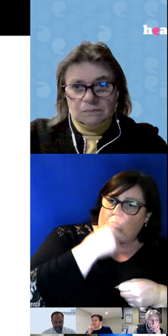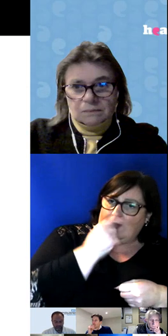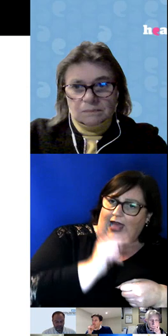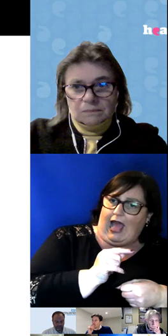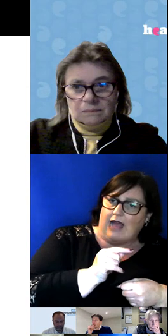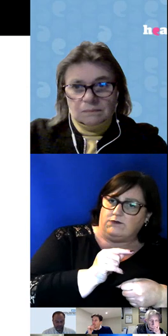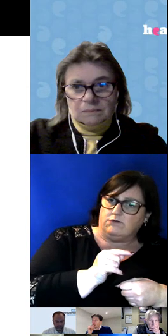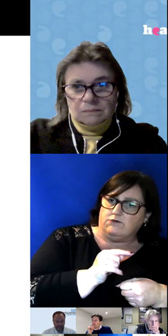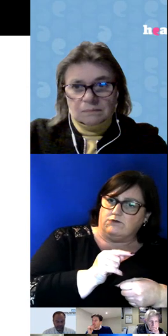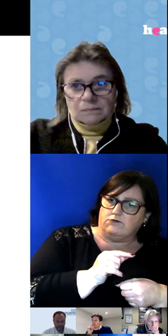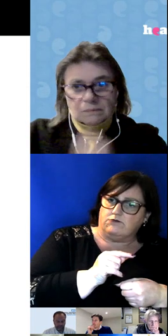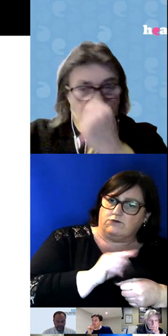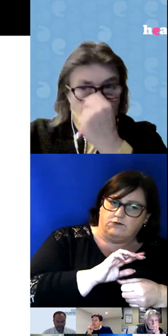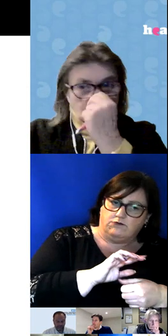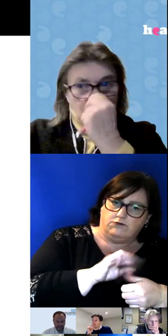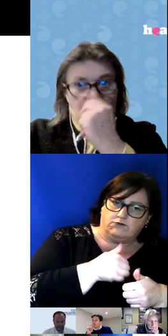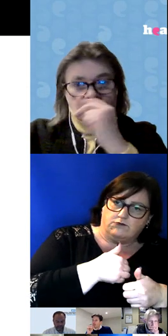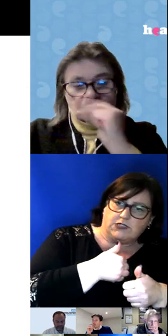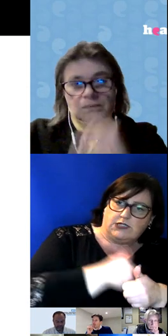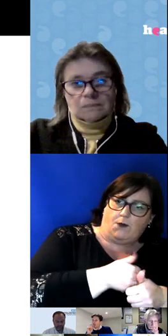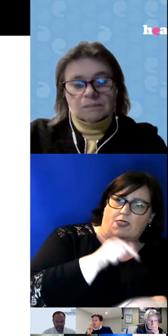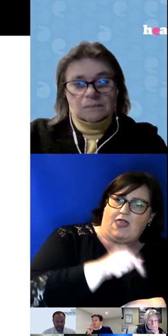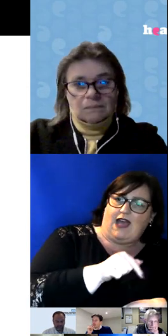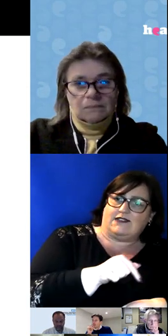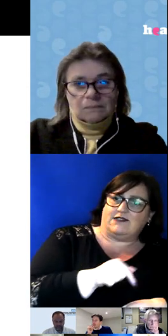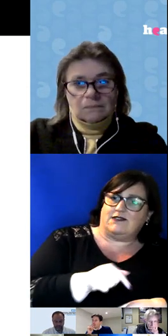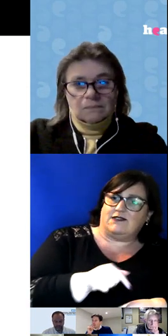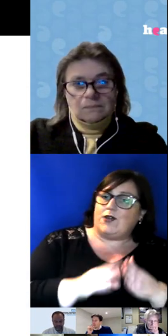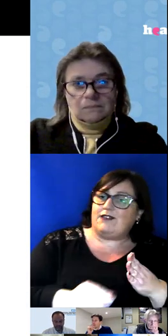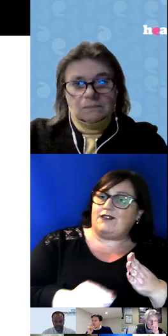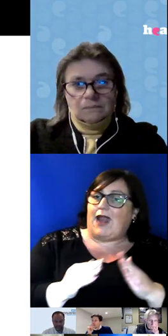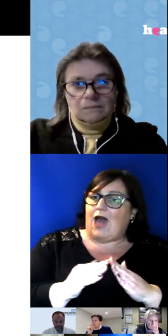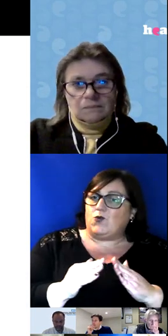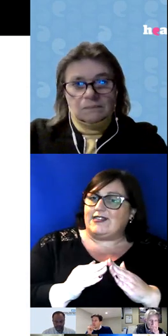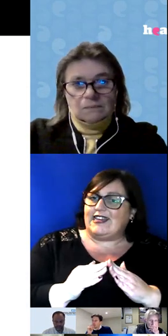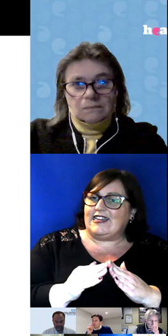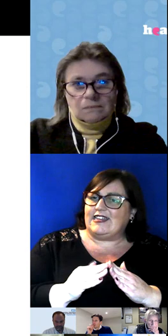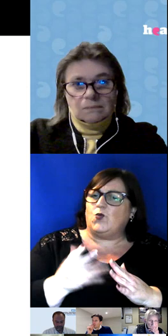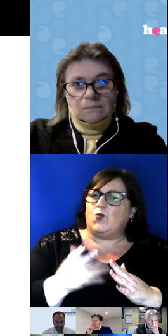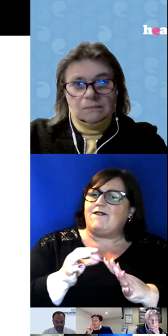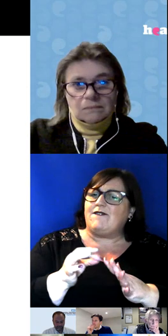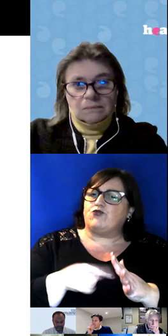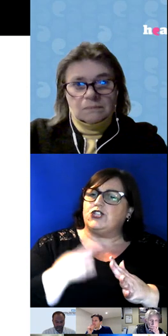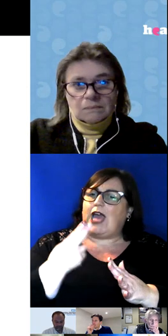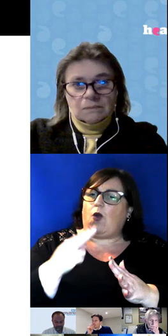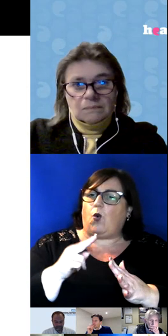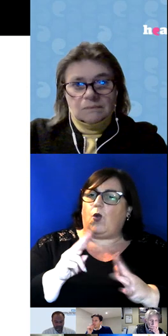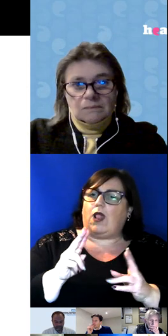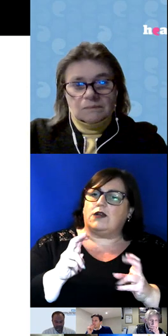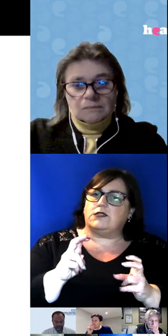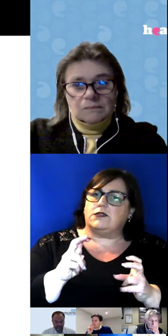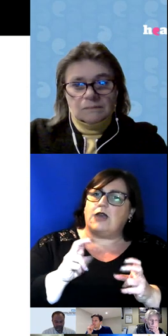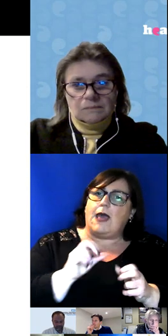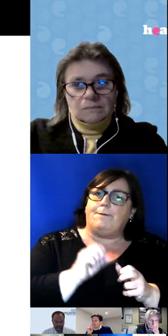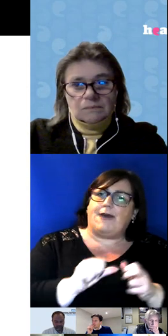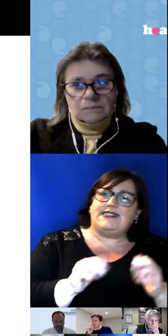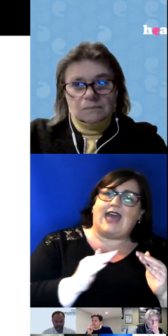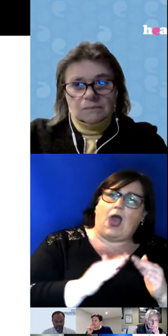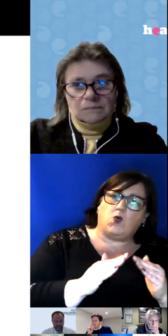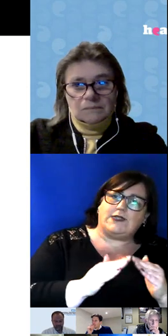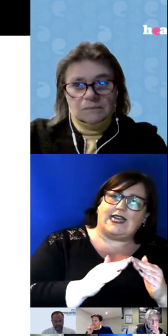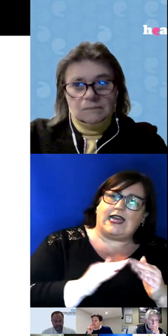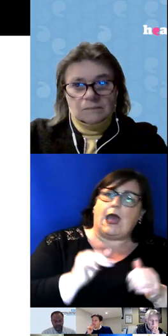When you're talking about housing, for an example, housing plays a massive role. We've got a project called Better Housing, Better Health, which is all about improving housing to improve